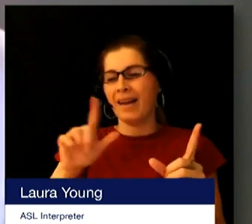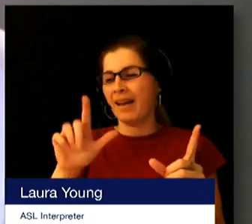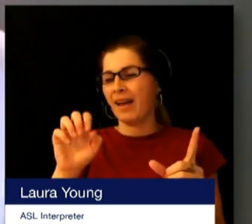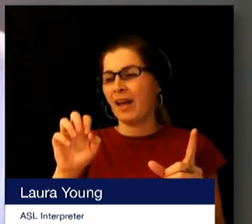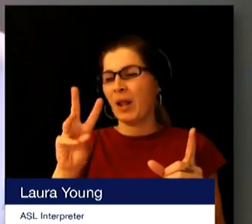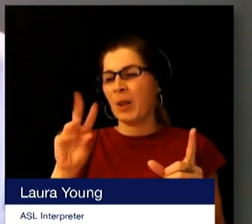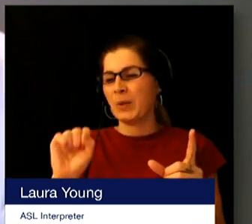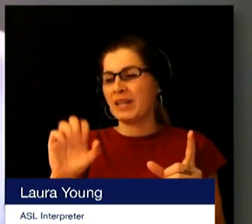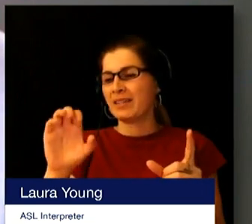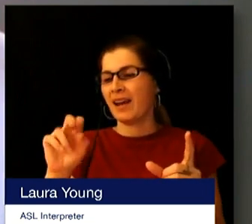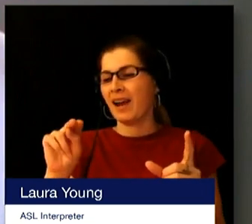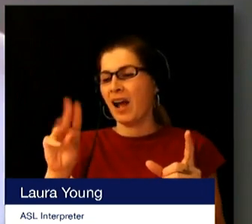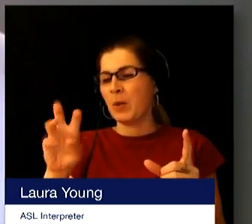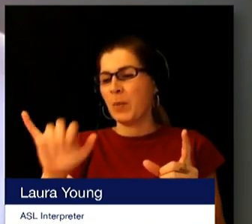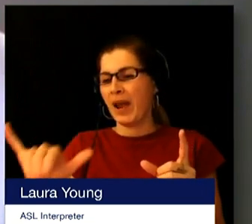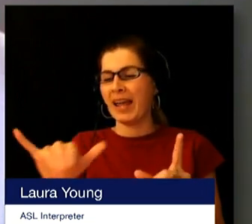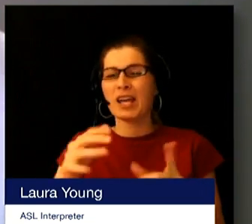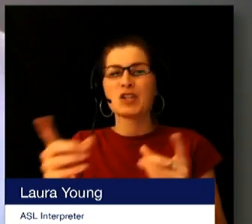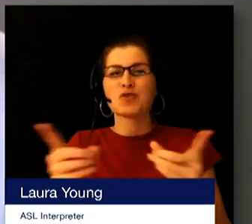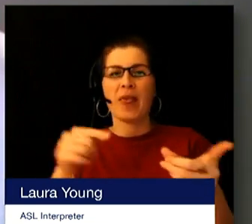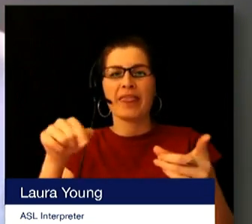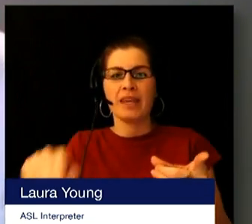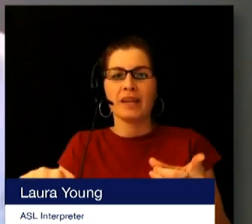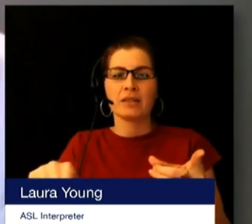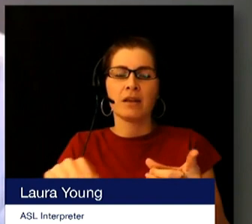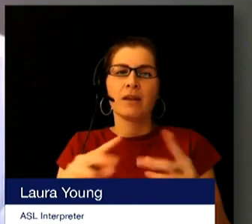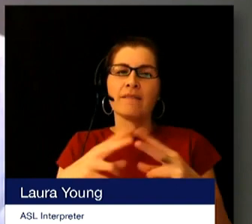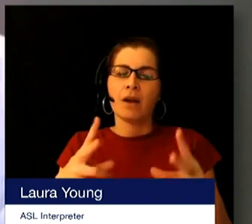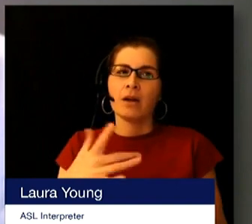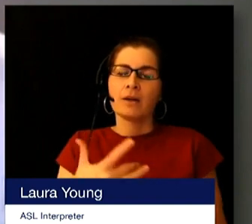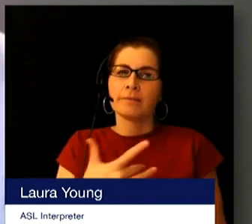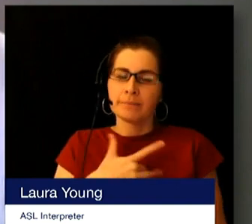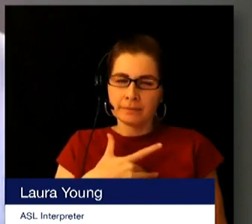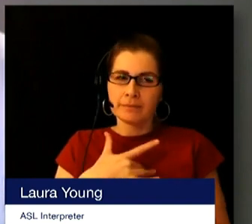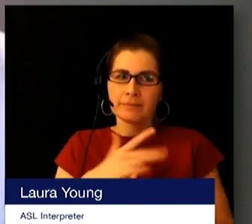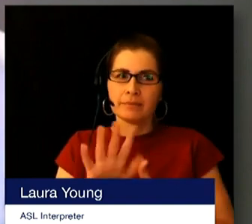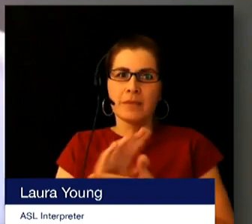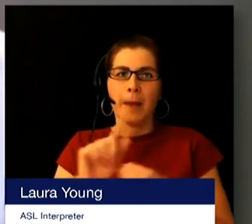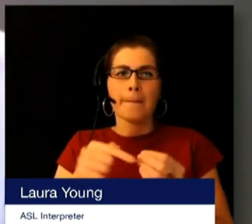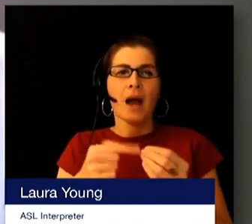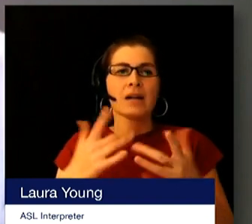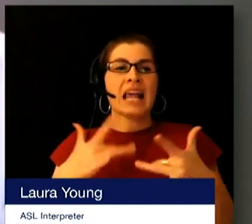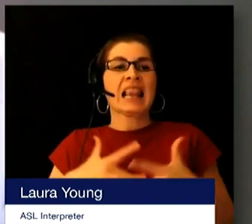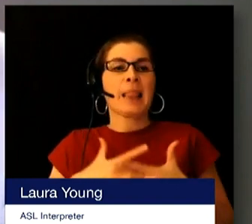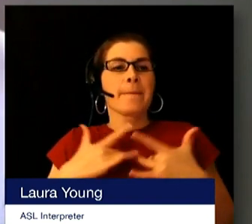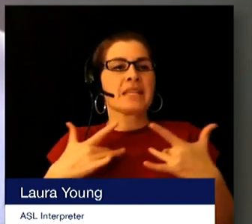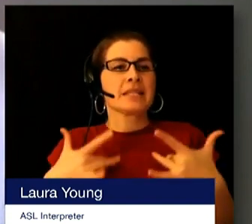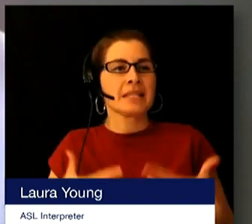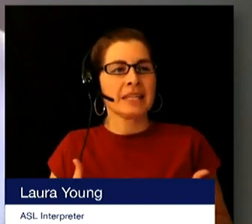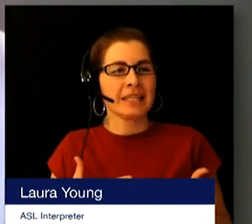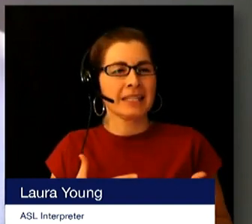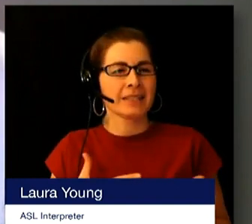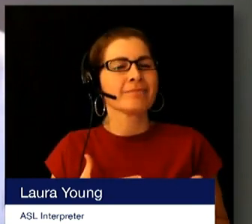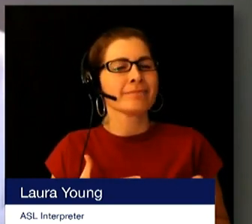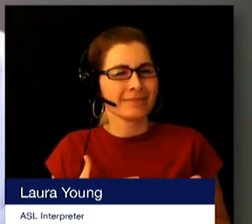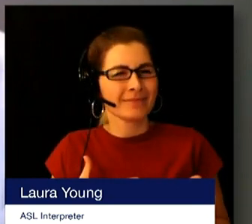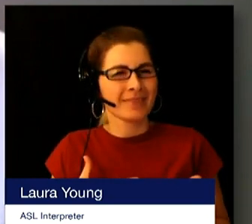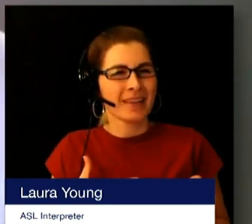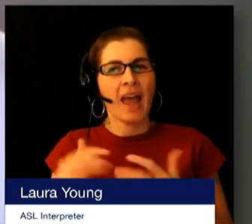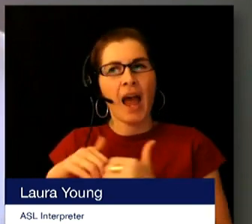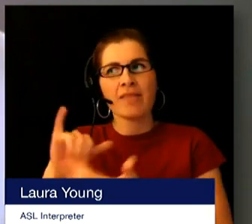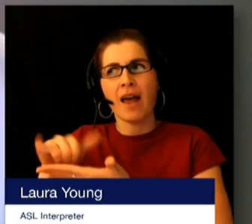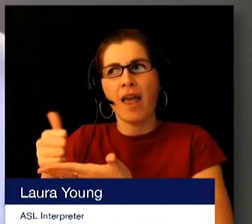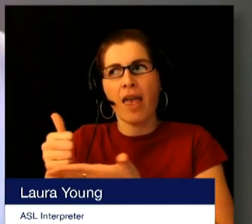Conway. This is a powerful short documentary on the power of clemency and the way that clemency can be used to